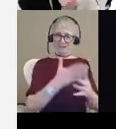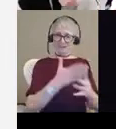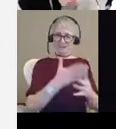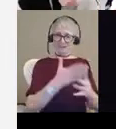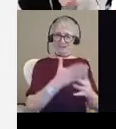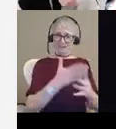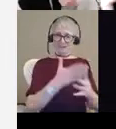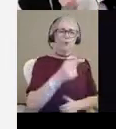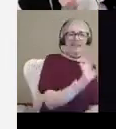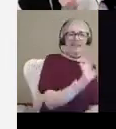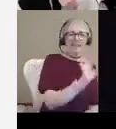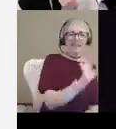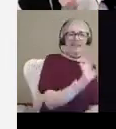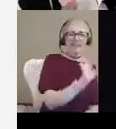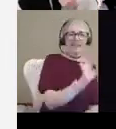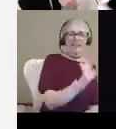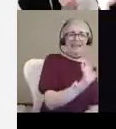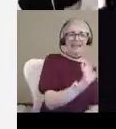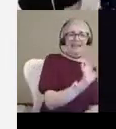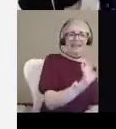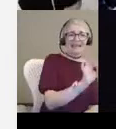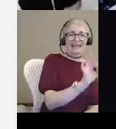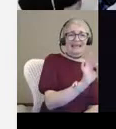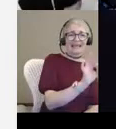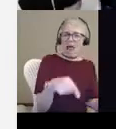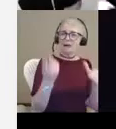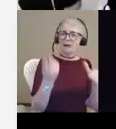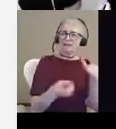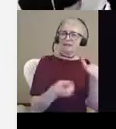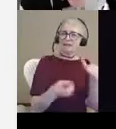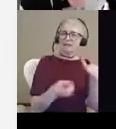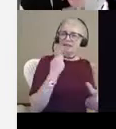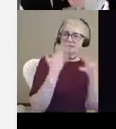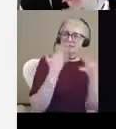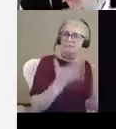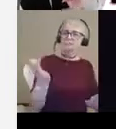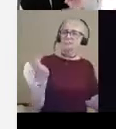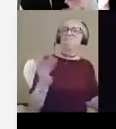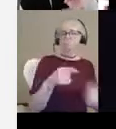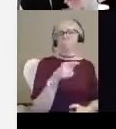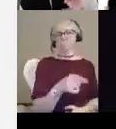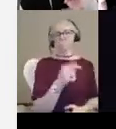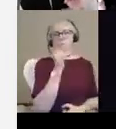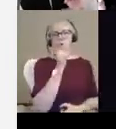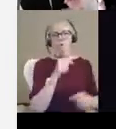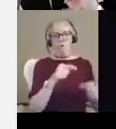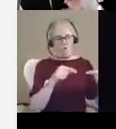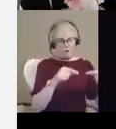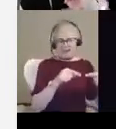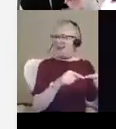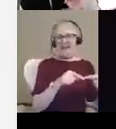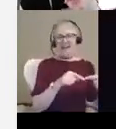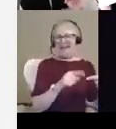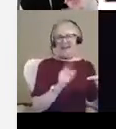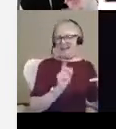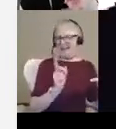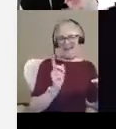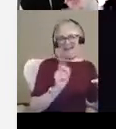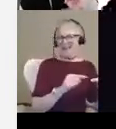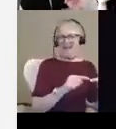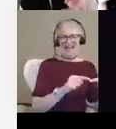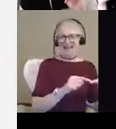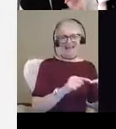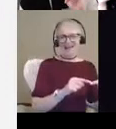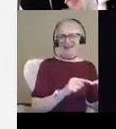says allow this to play automatically, then you can see that you have instructions that say actually that will be a problem for you, both from